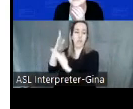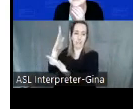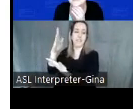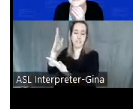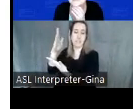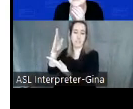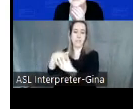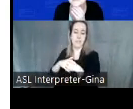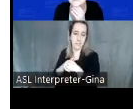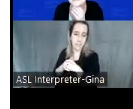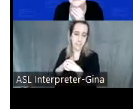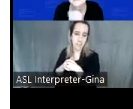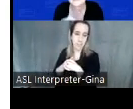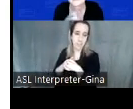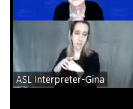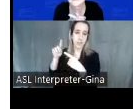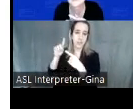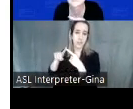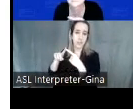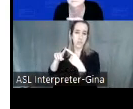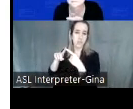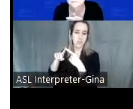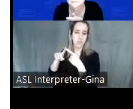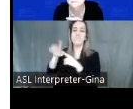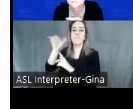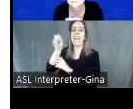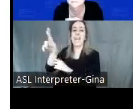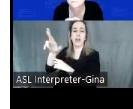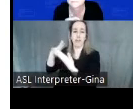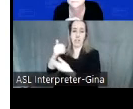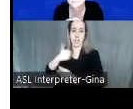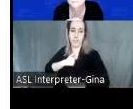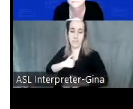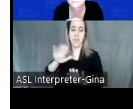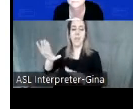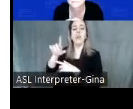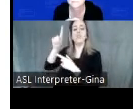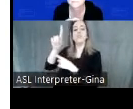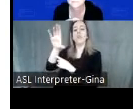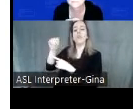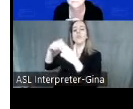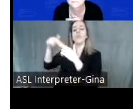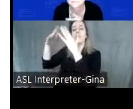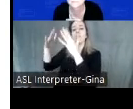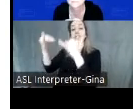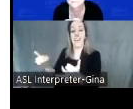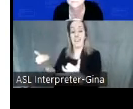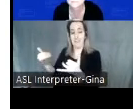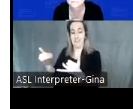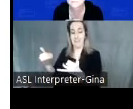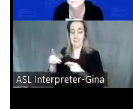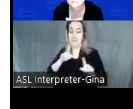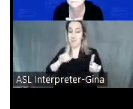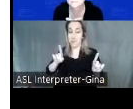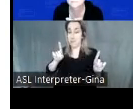to commercial builders, and commercial builders now, as you I'm sure know, are not